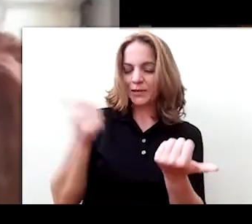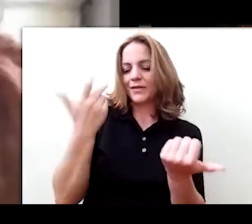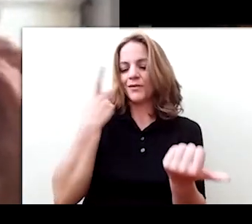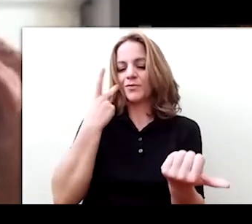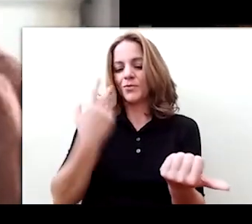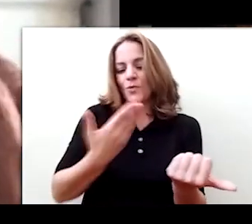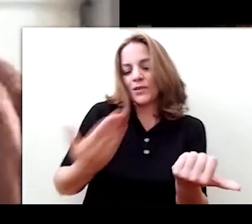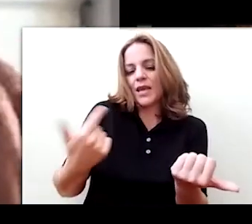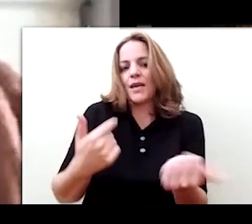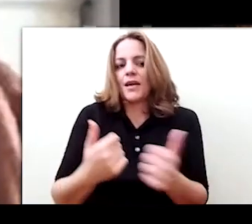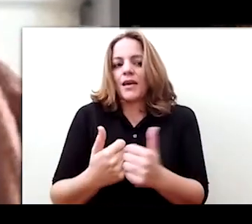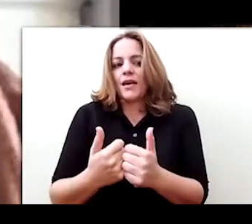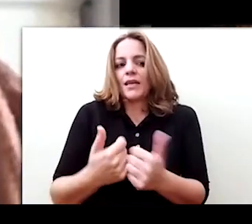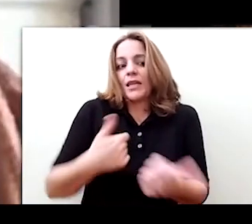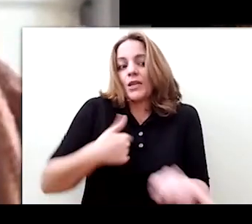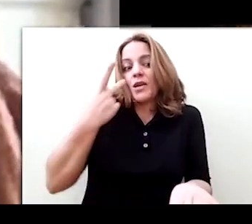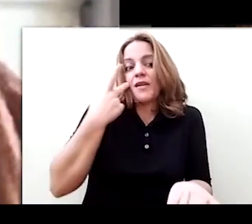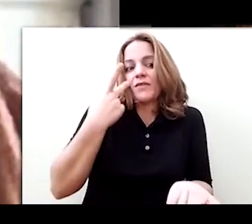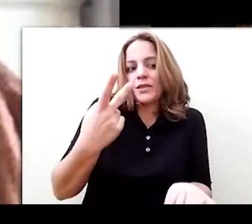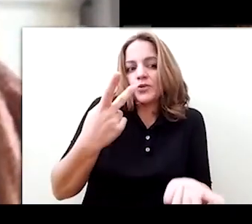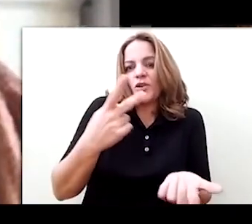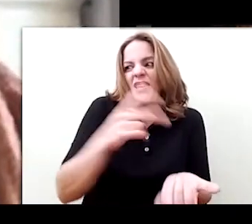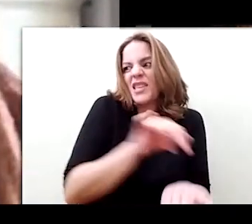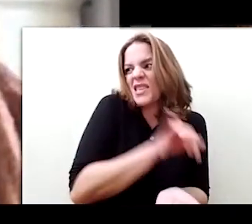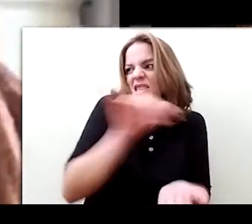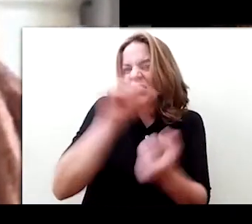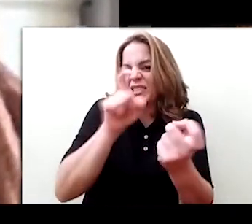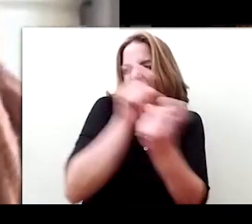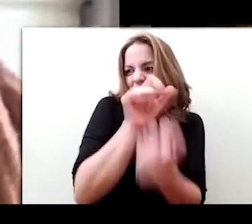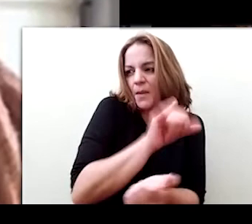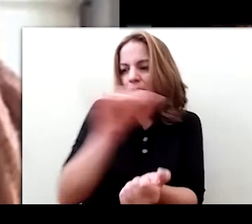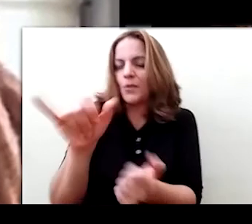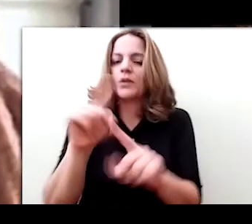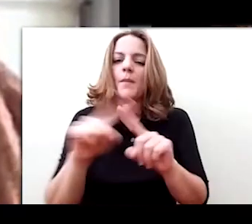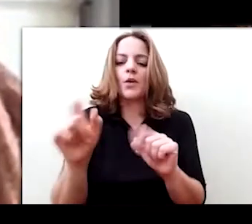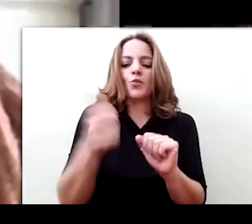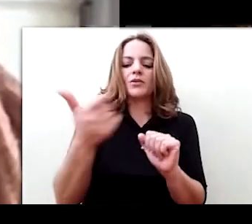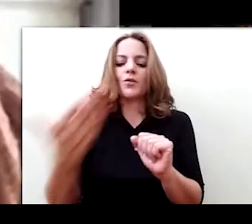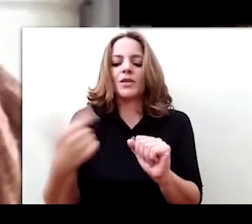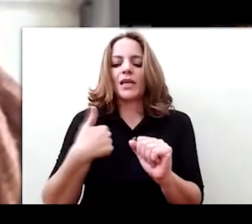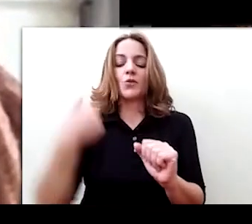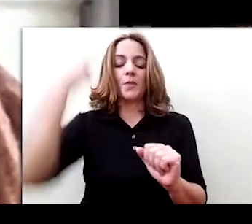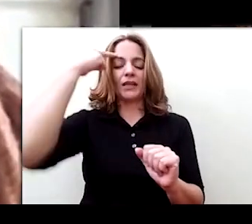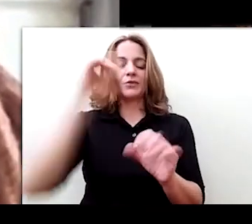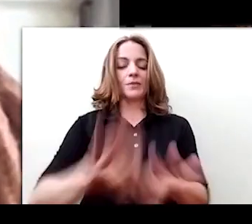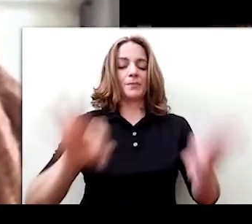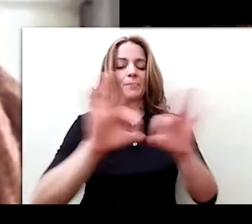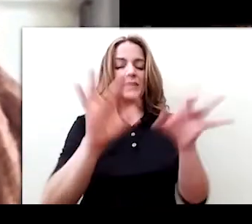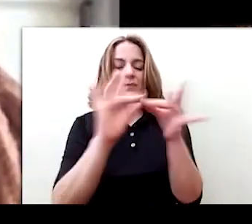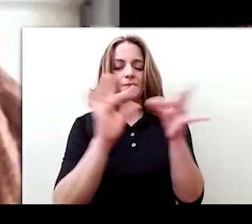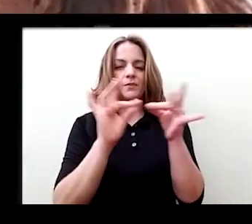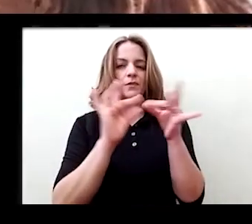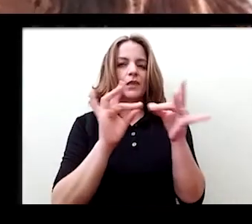was like that. It's also, one other thing that I think is important to mention was, there was more than just a series. It